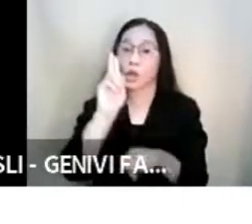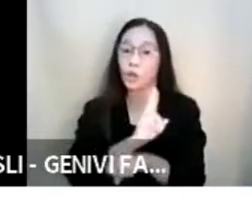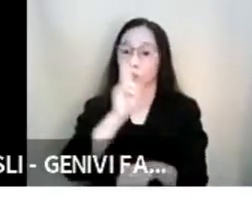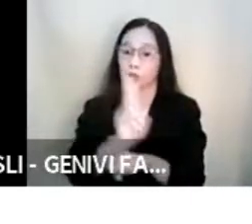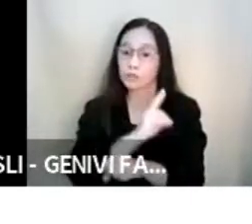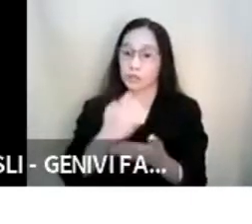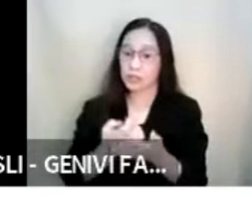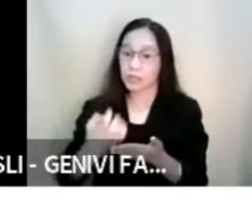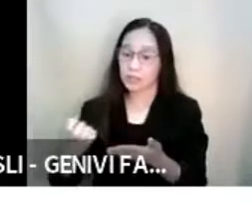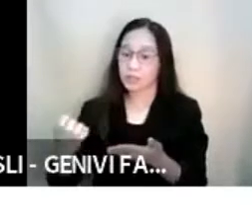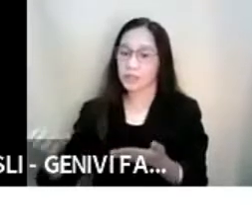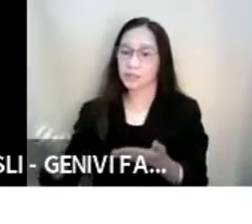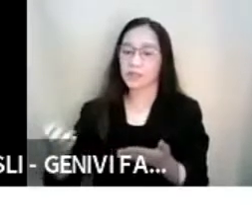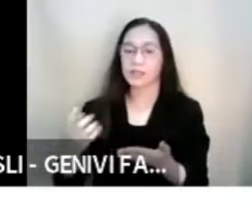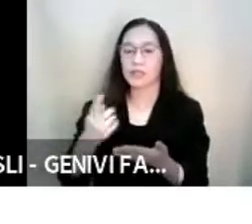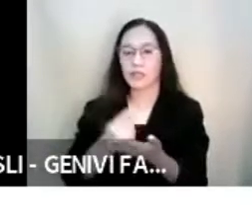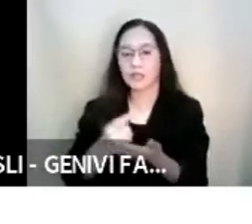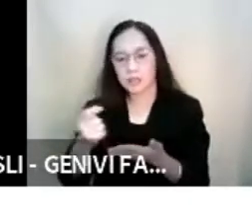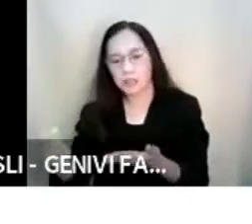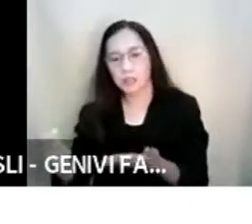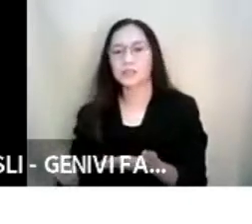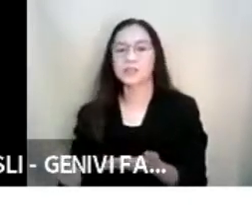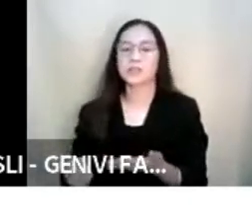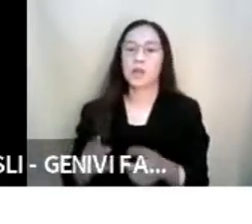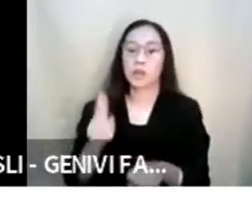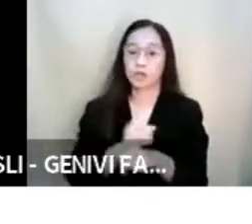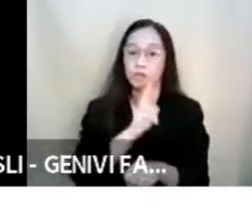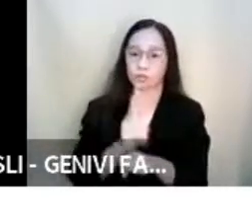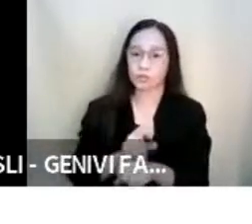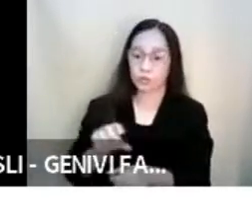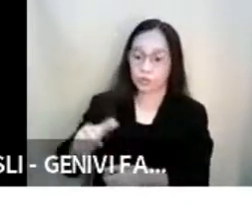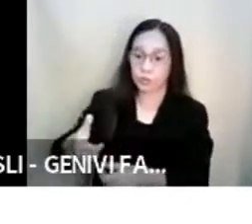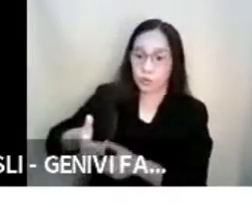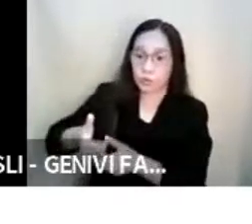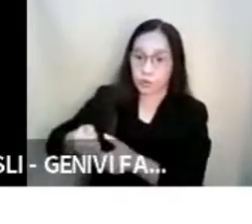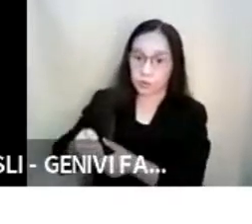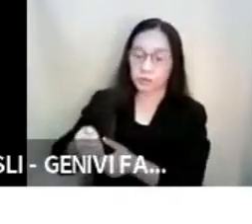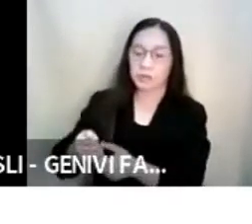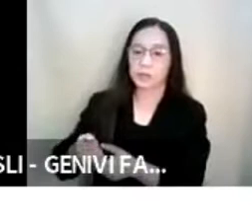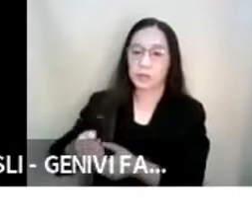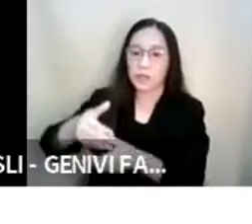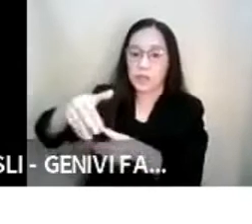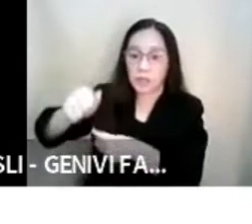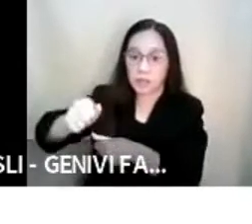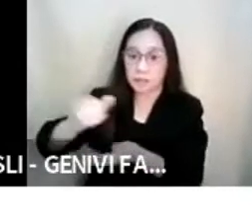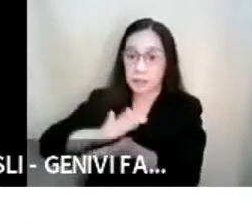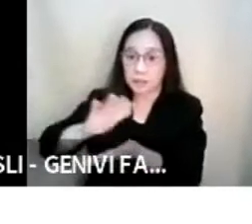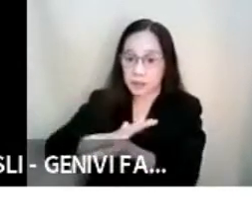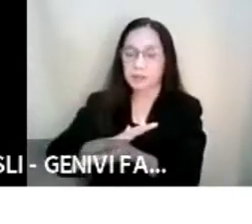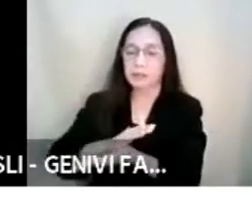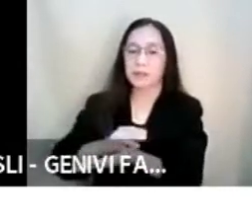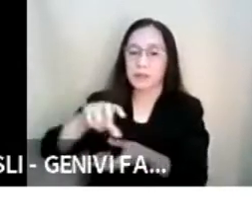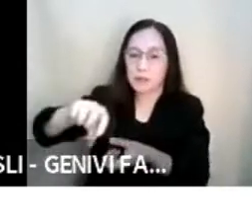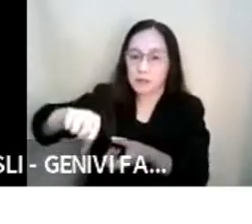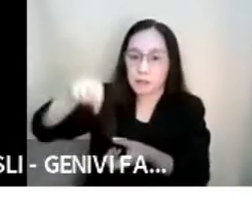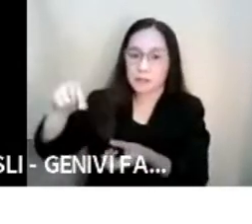tools, paggamit ng stapler or pagtanggal ng mga staple wire, mga very basic things like